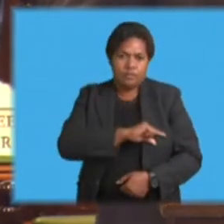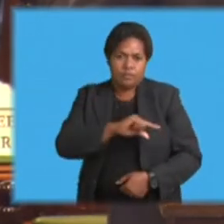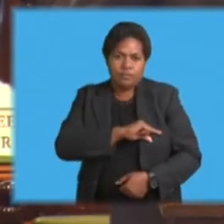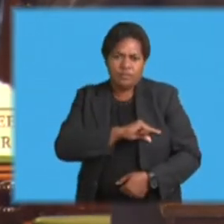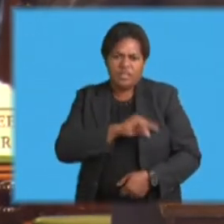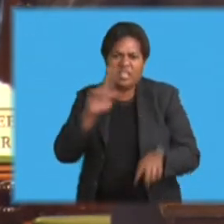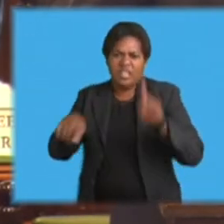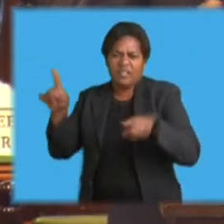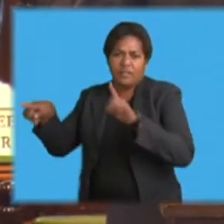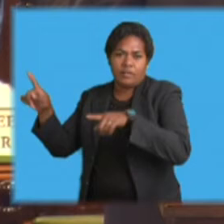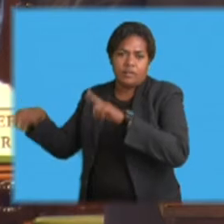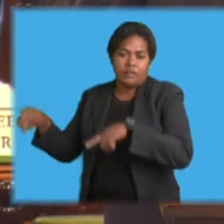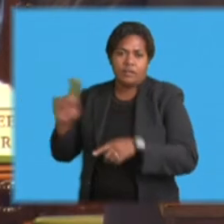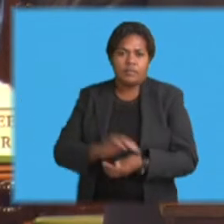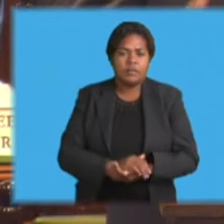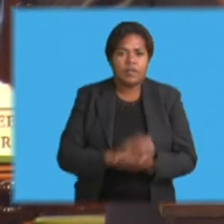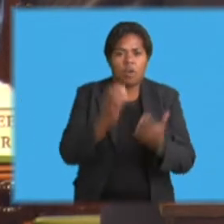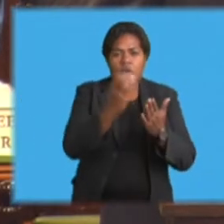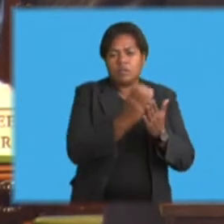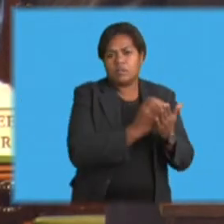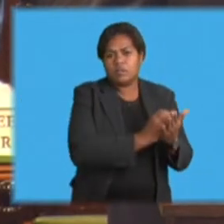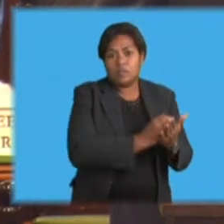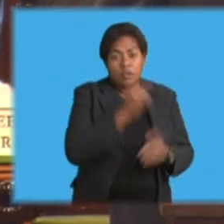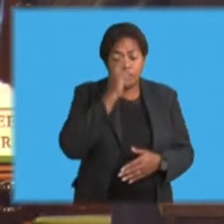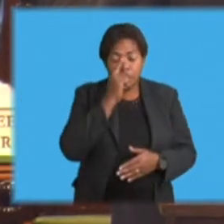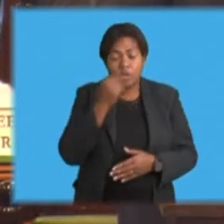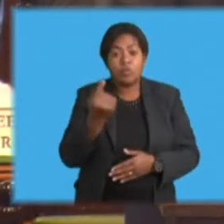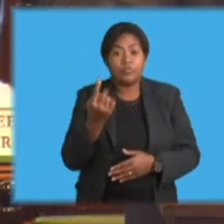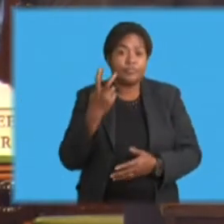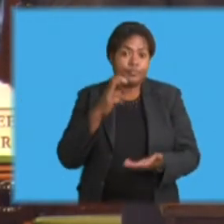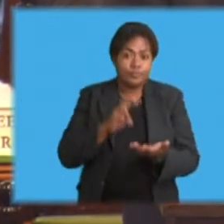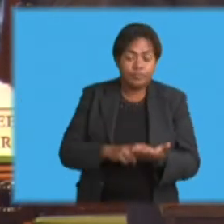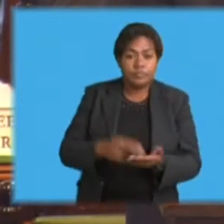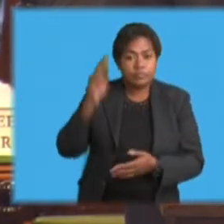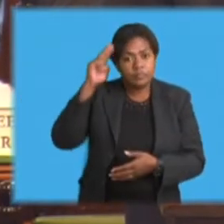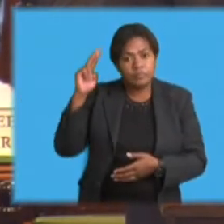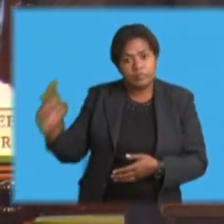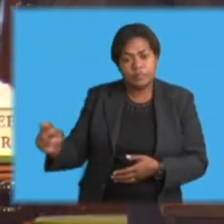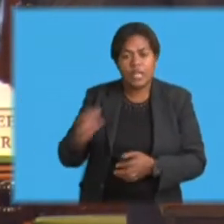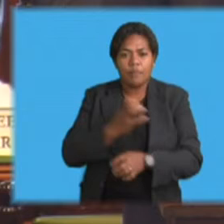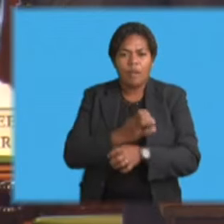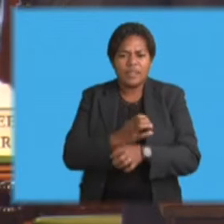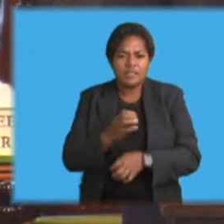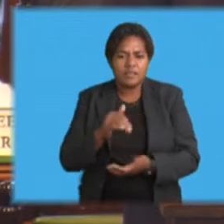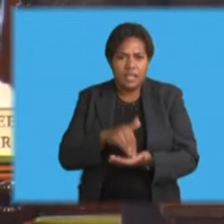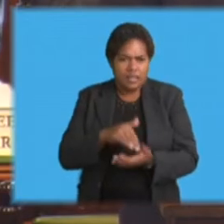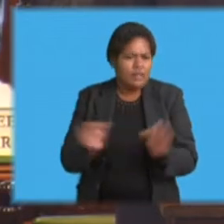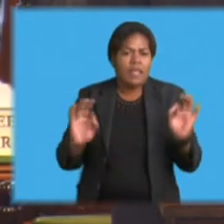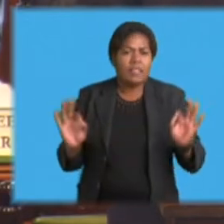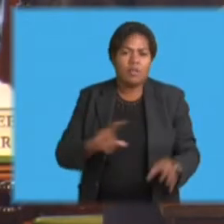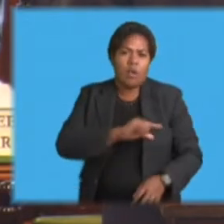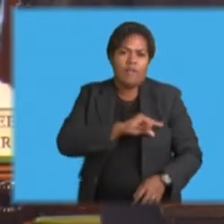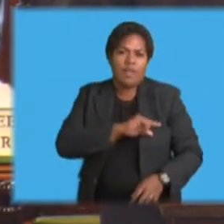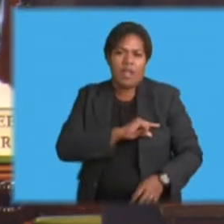different trades and competencies. And people that come and register with the National Employment Center who do not have these skills or do not have qualifications, they